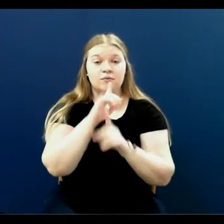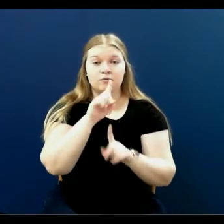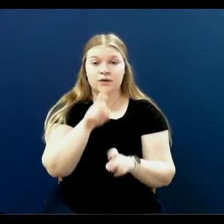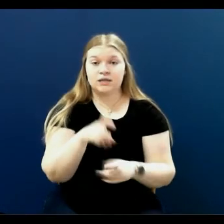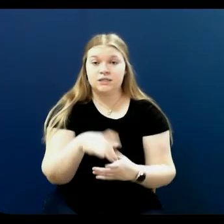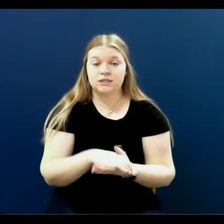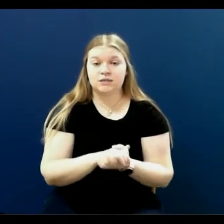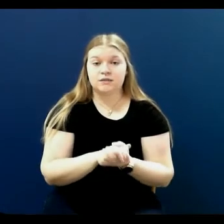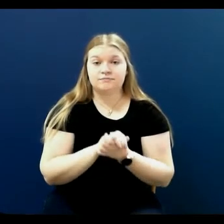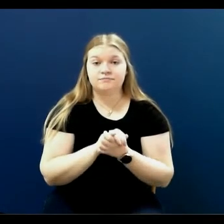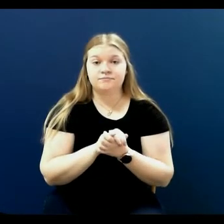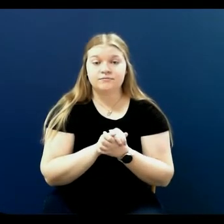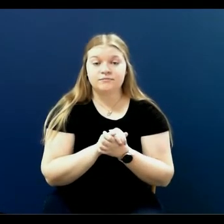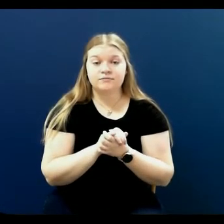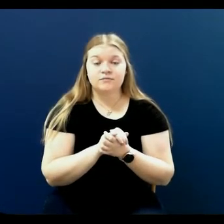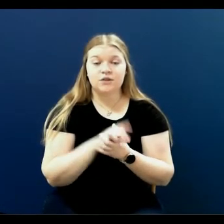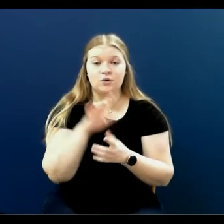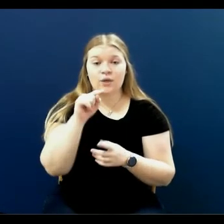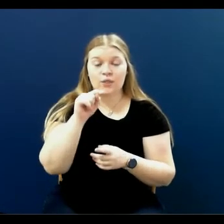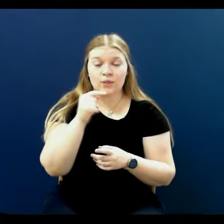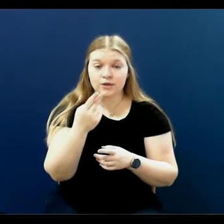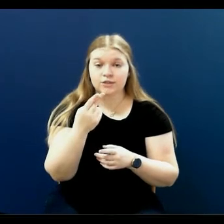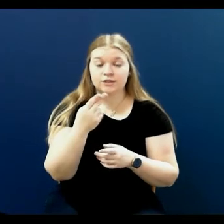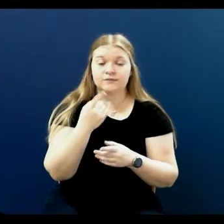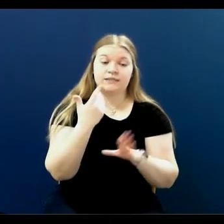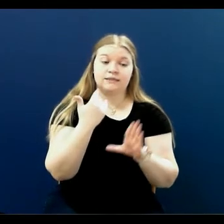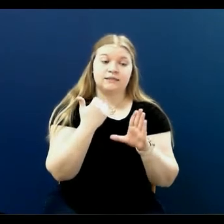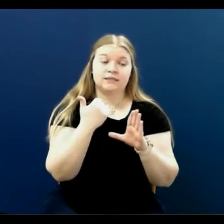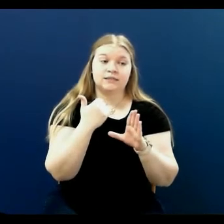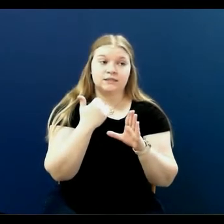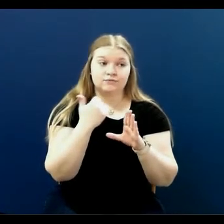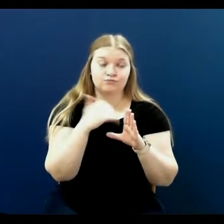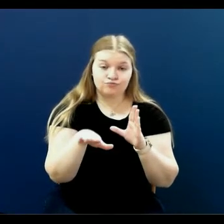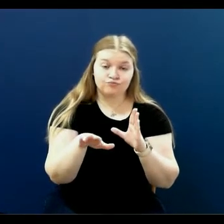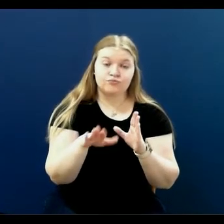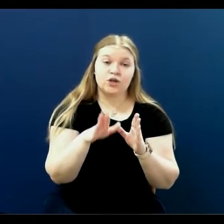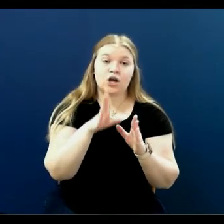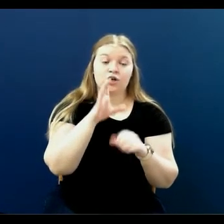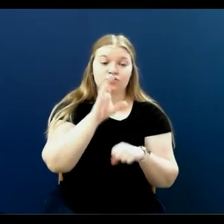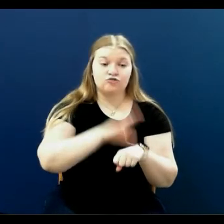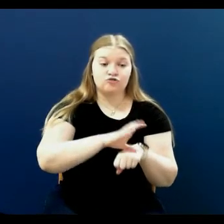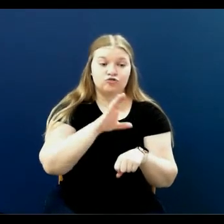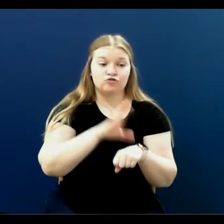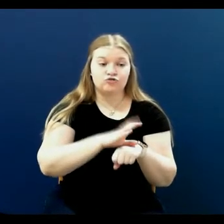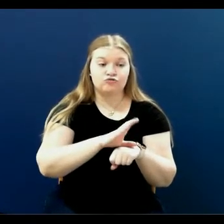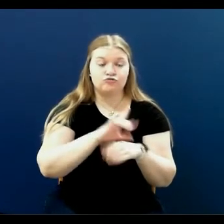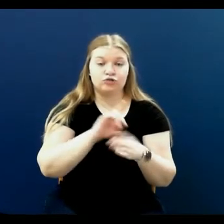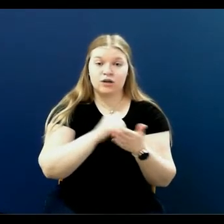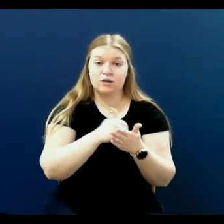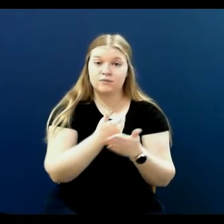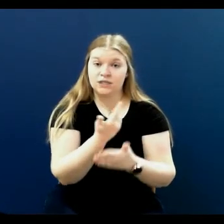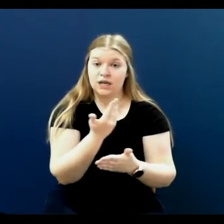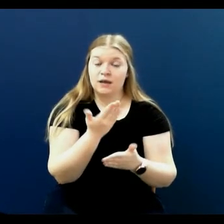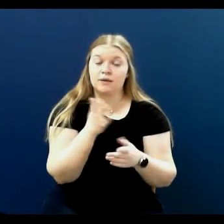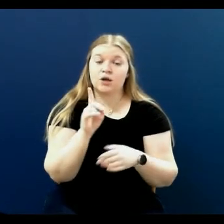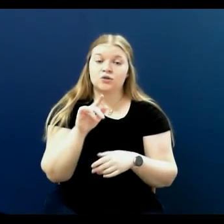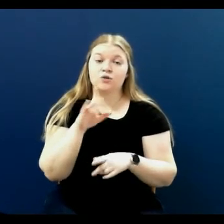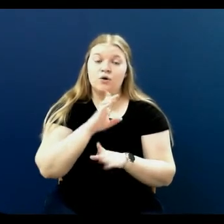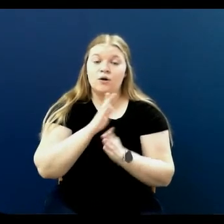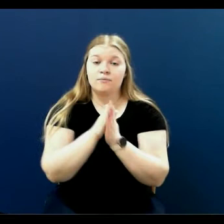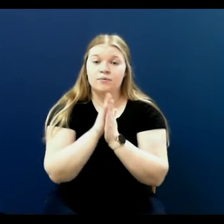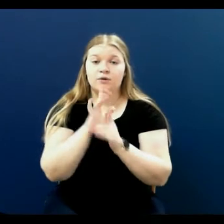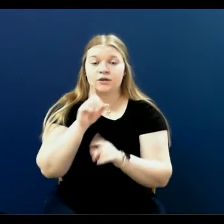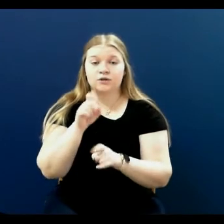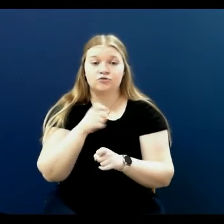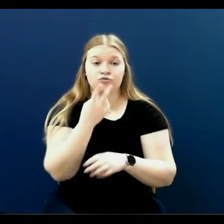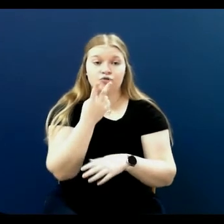request. So on Thursdays, we send out not only a church update, but then also a prayer request. Two